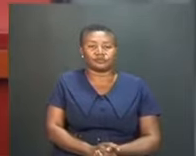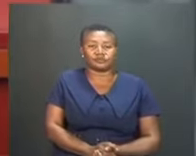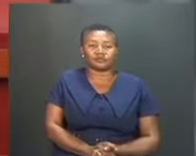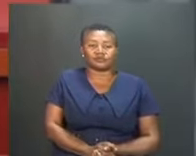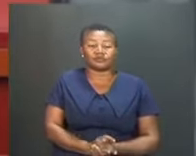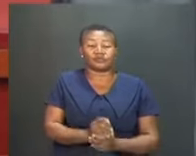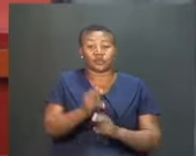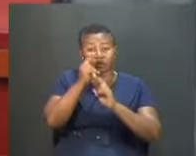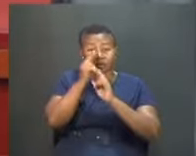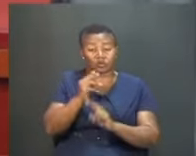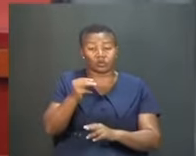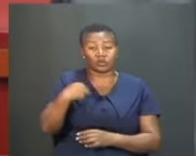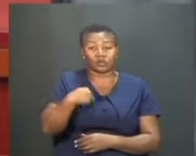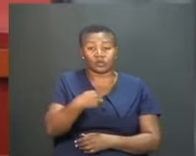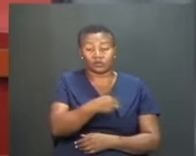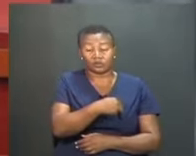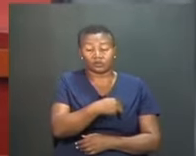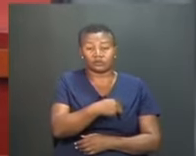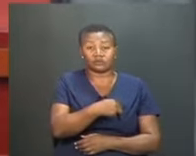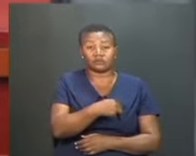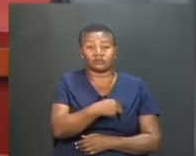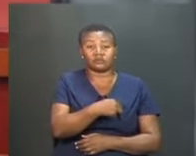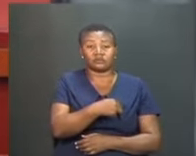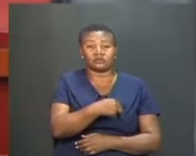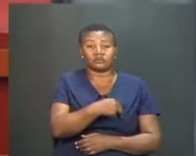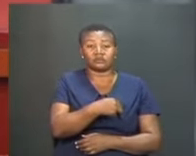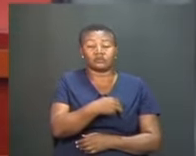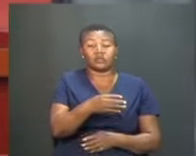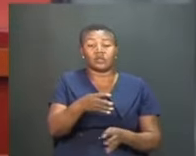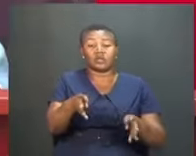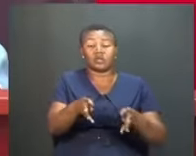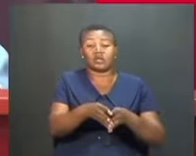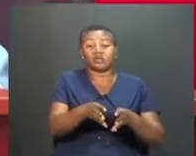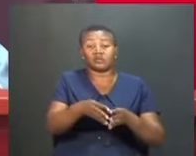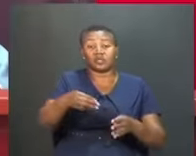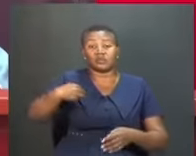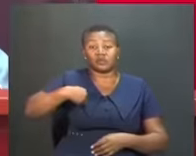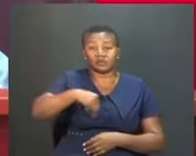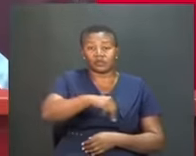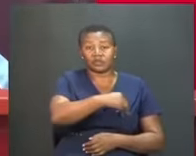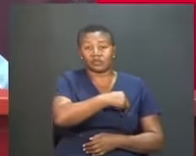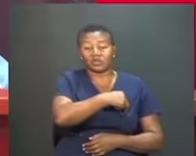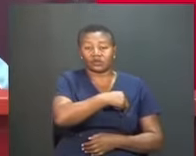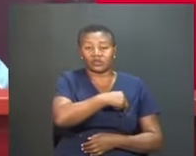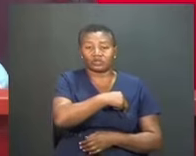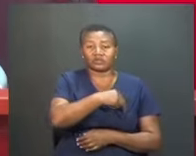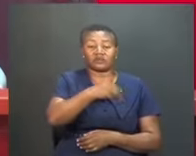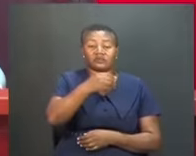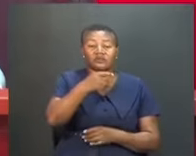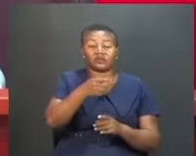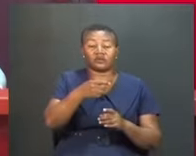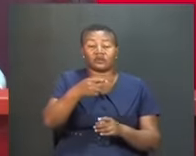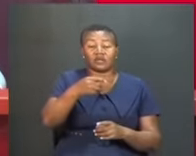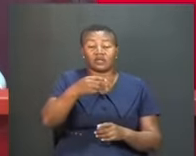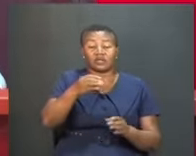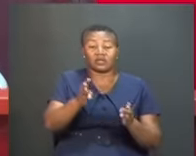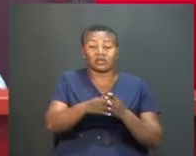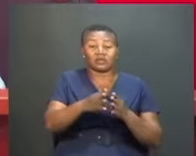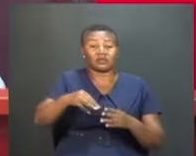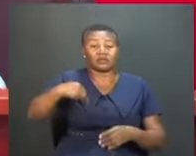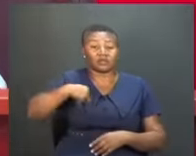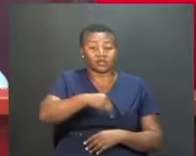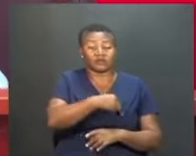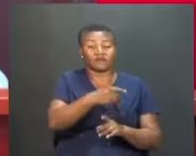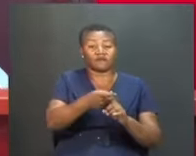Honorable members, let me also acknowledge the presence of the Assembly members from Ahanta West